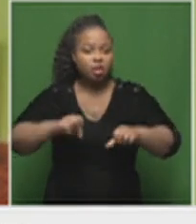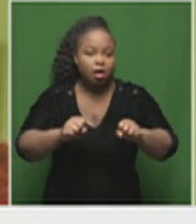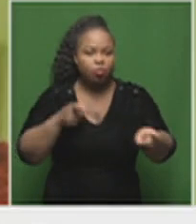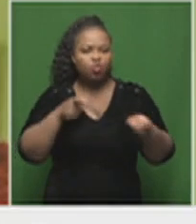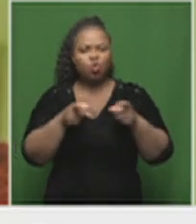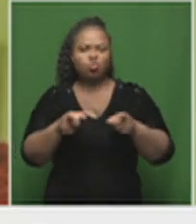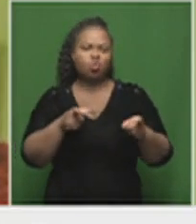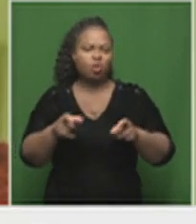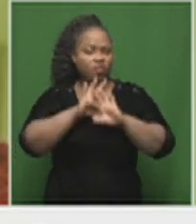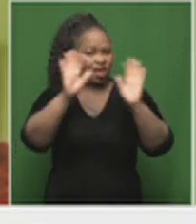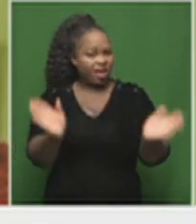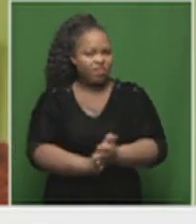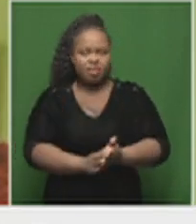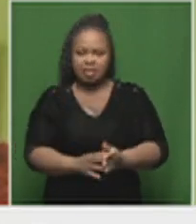that